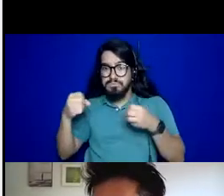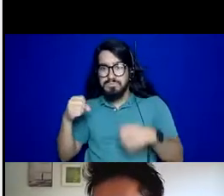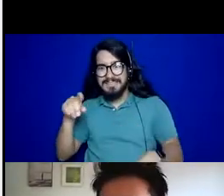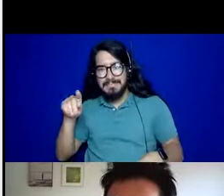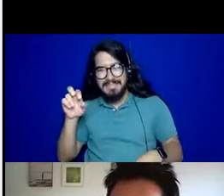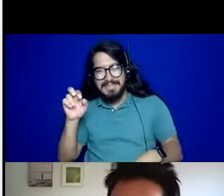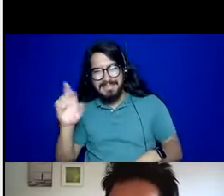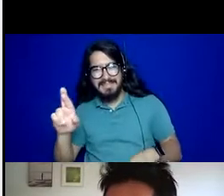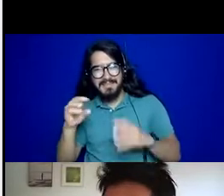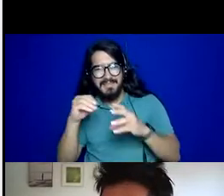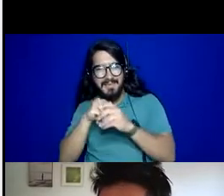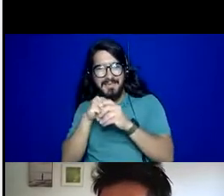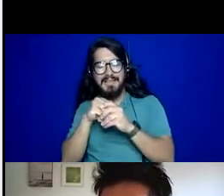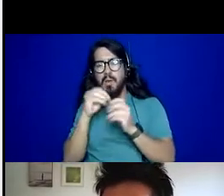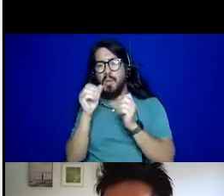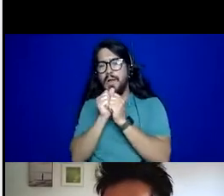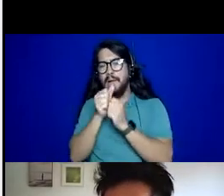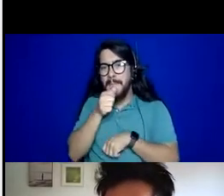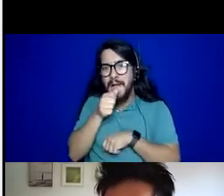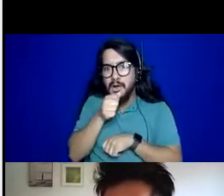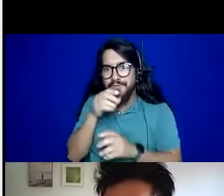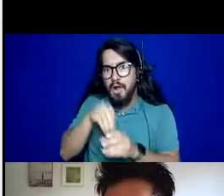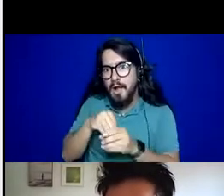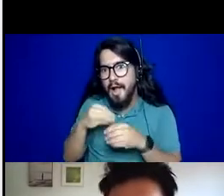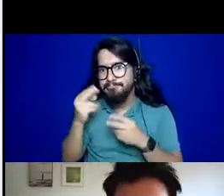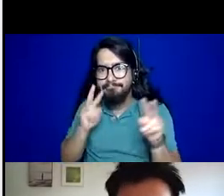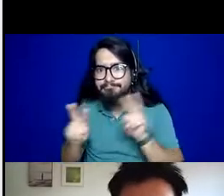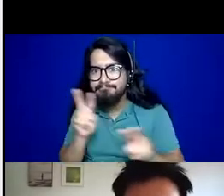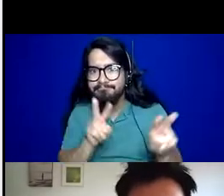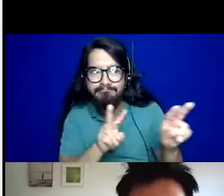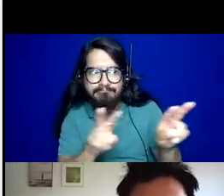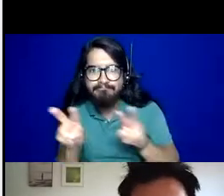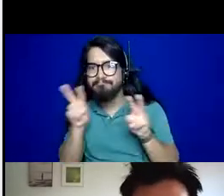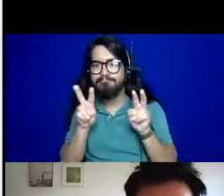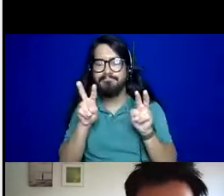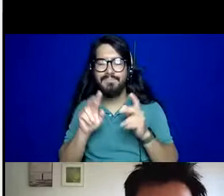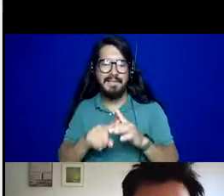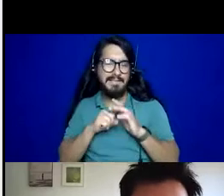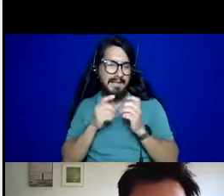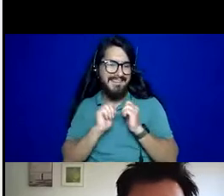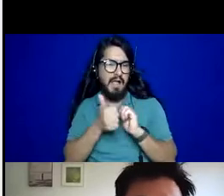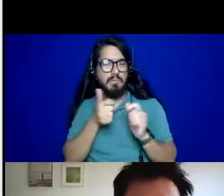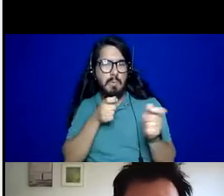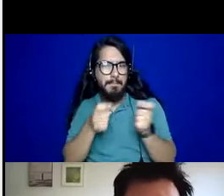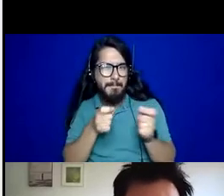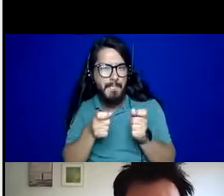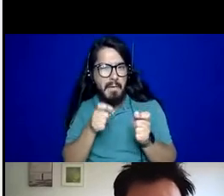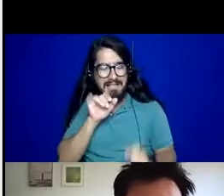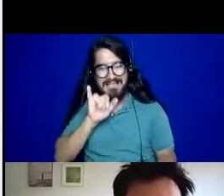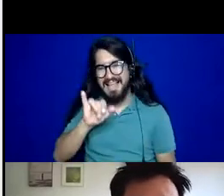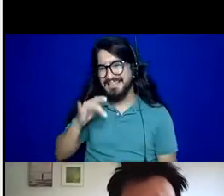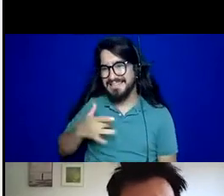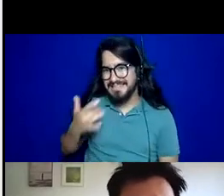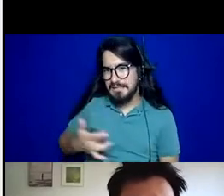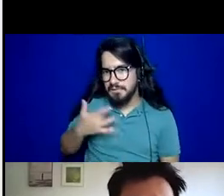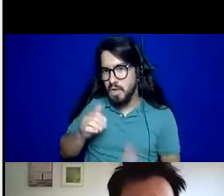them. So we're gonna take a look at that too and just start to figure out how we could start to manage those sensors as well.